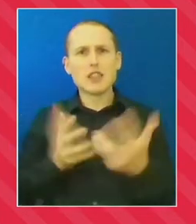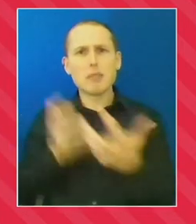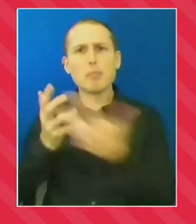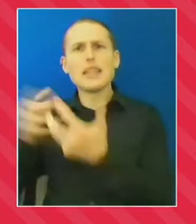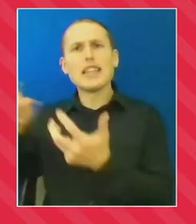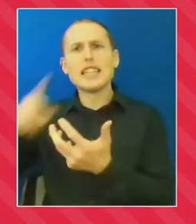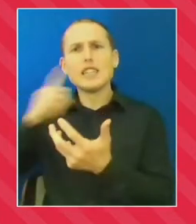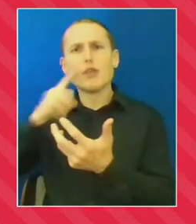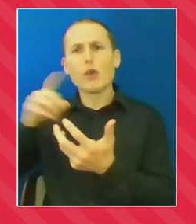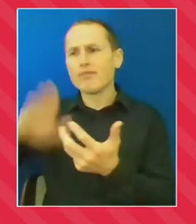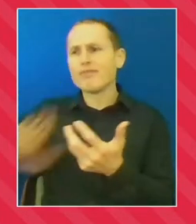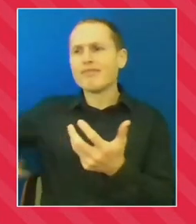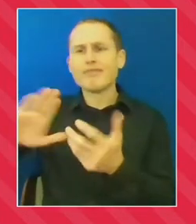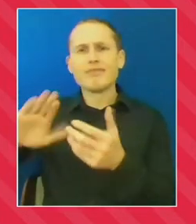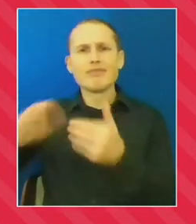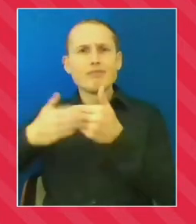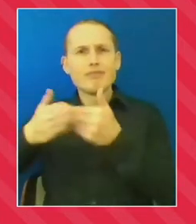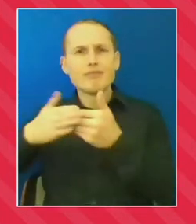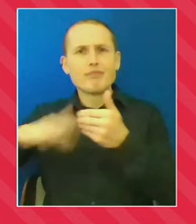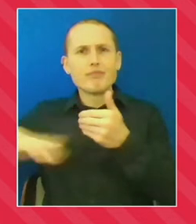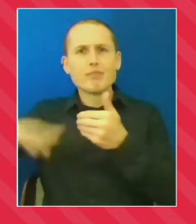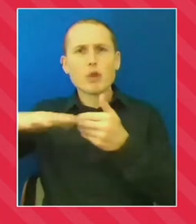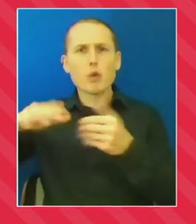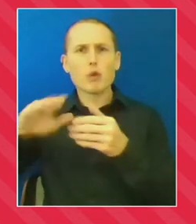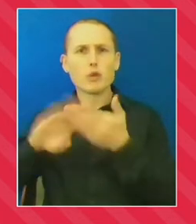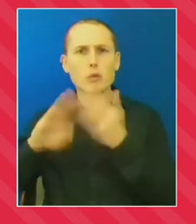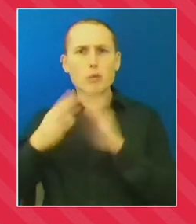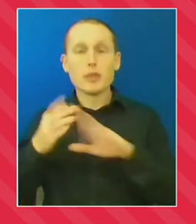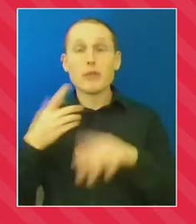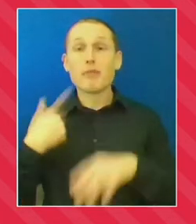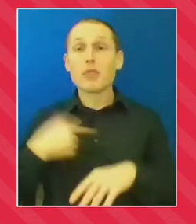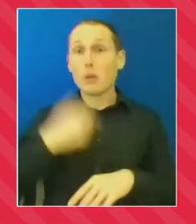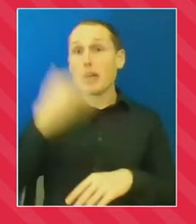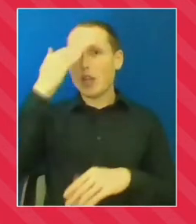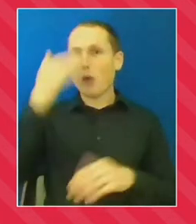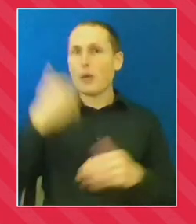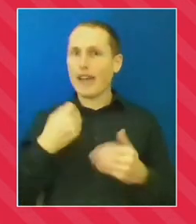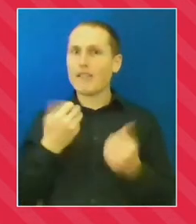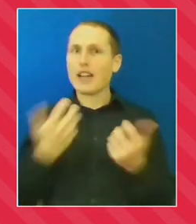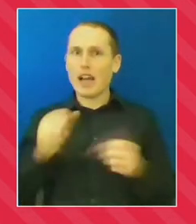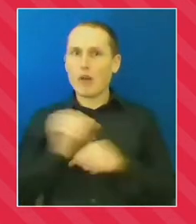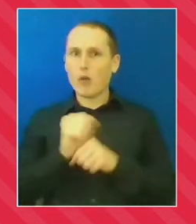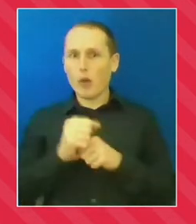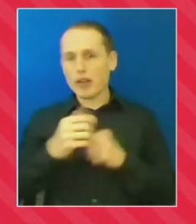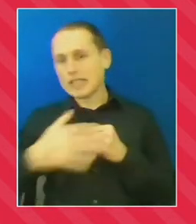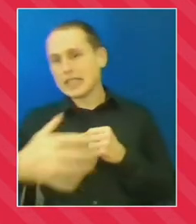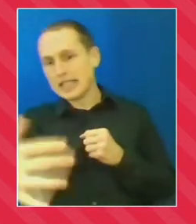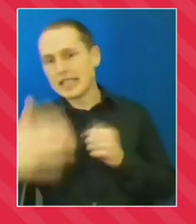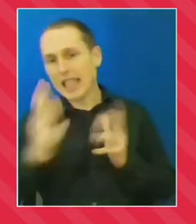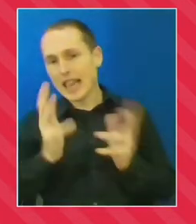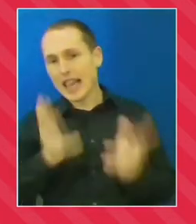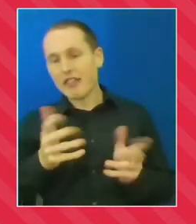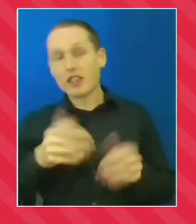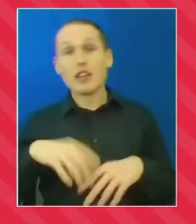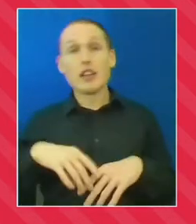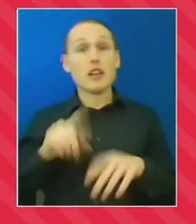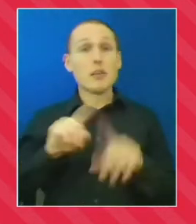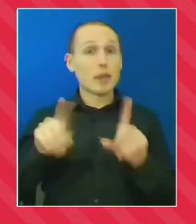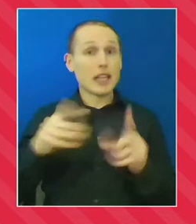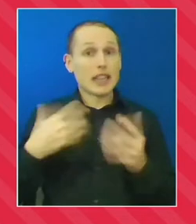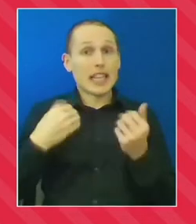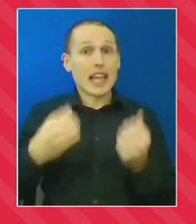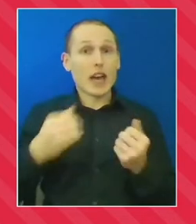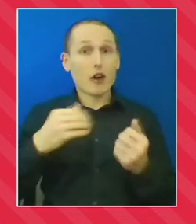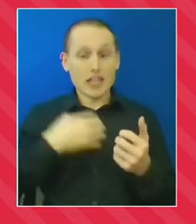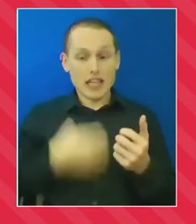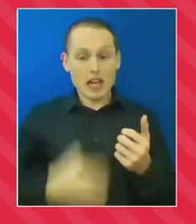we have a lot further to go, and the Healthy Hunger Relief Index is one of the things, one of the tools that we are using to be able